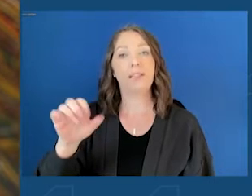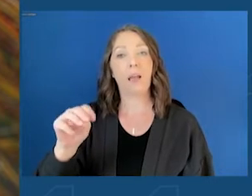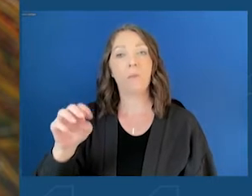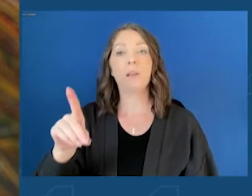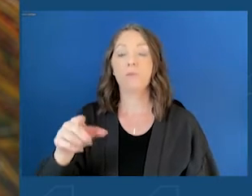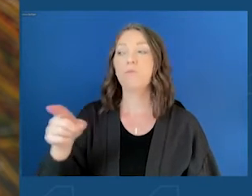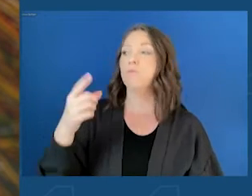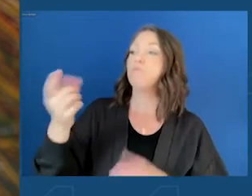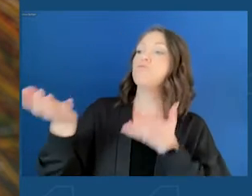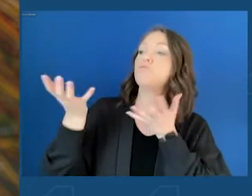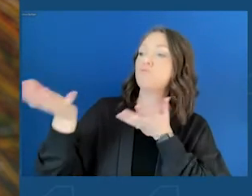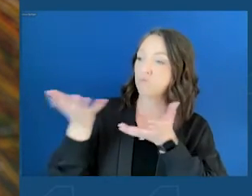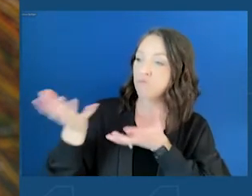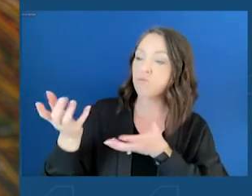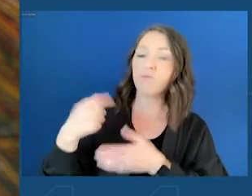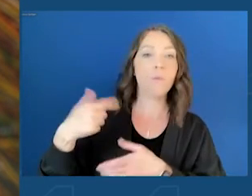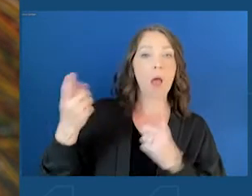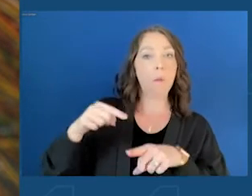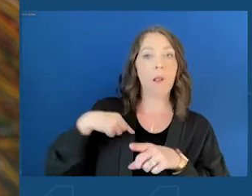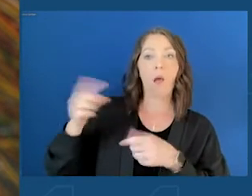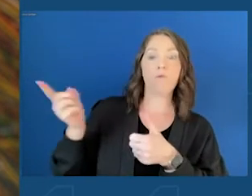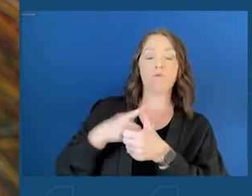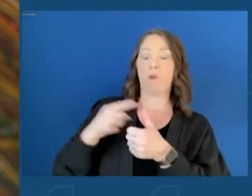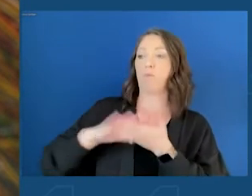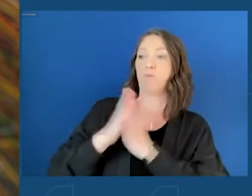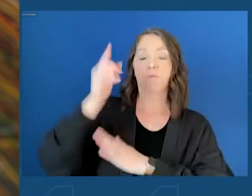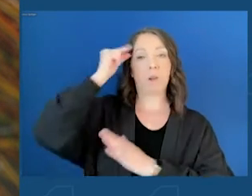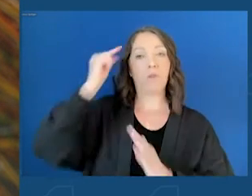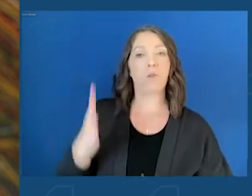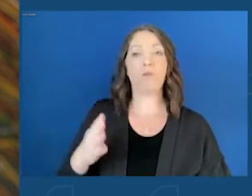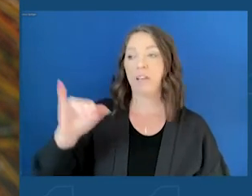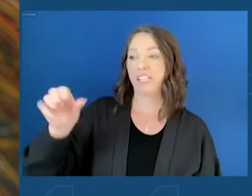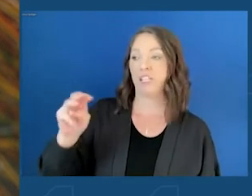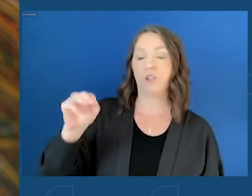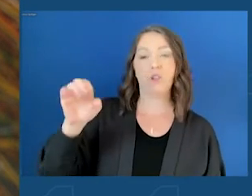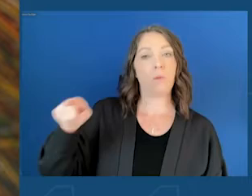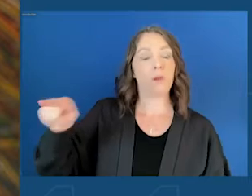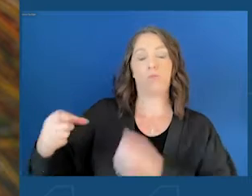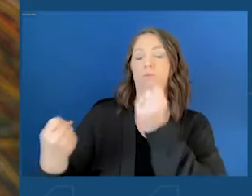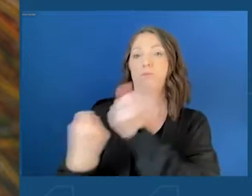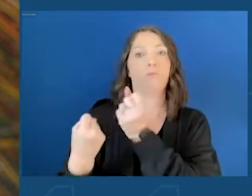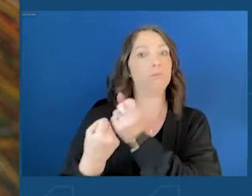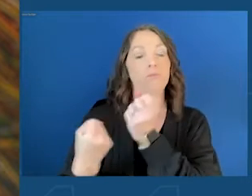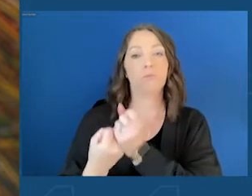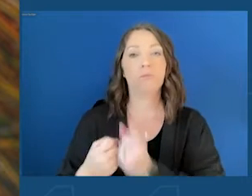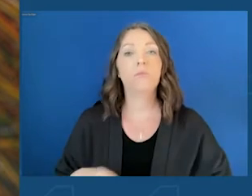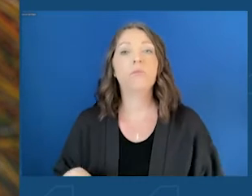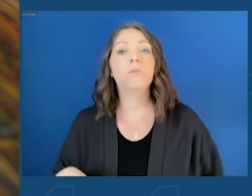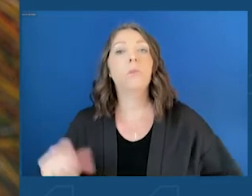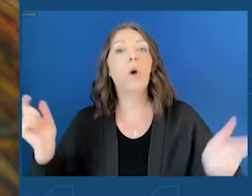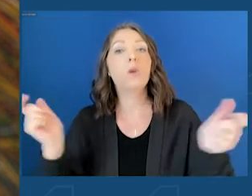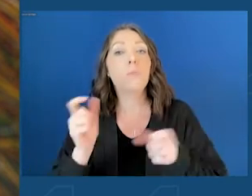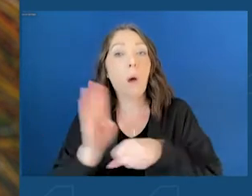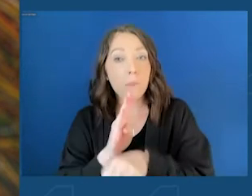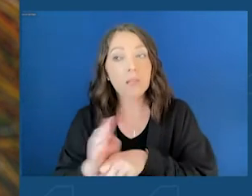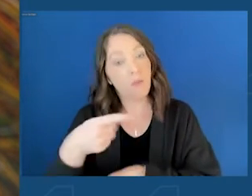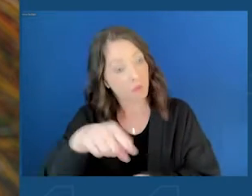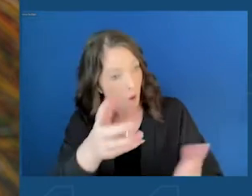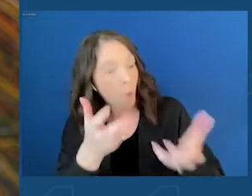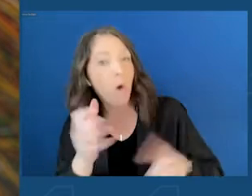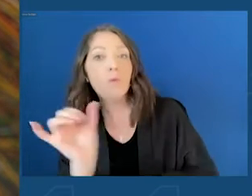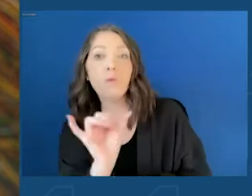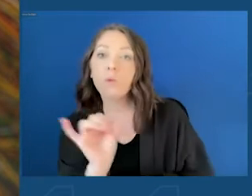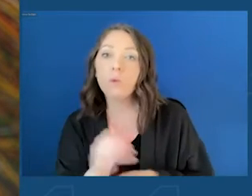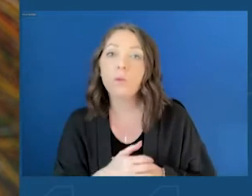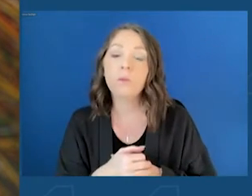first became governor. And people like Jamie have been great champions. Small businesses want it too, because if they